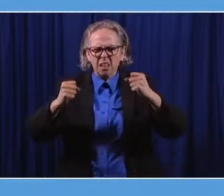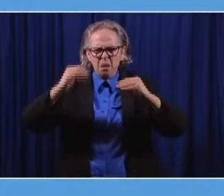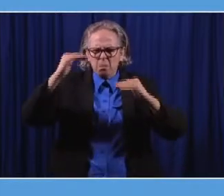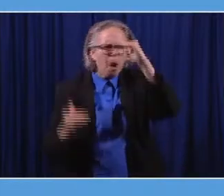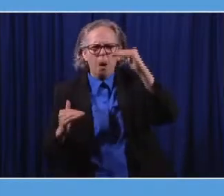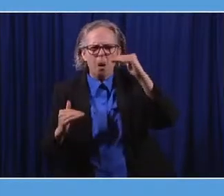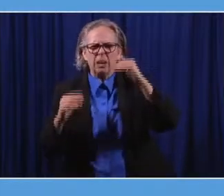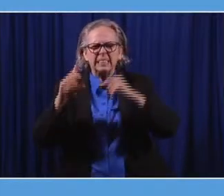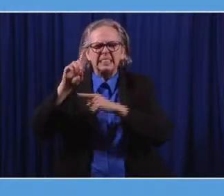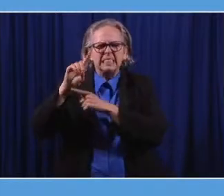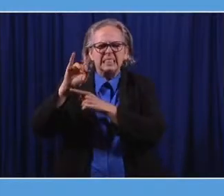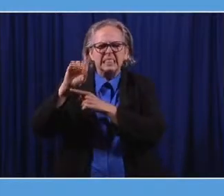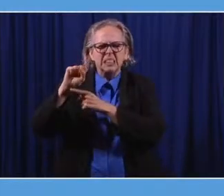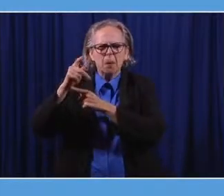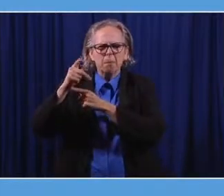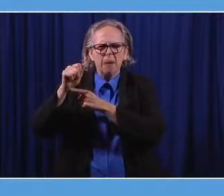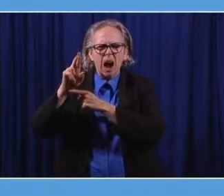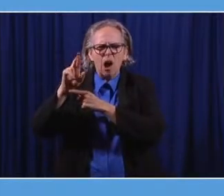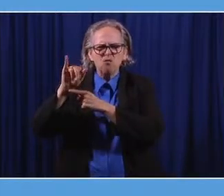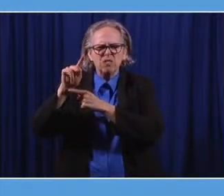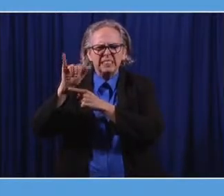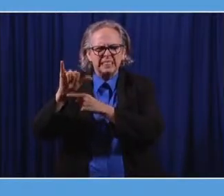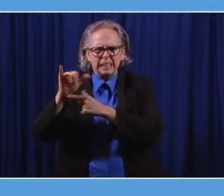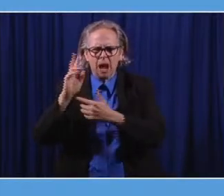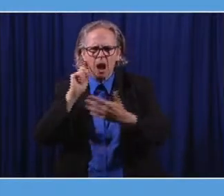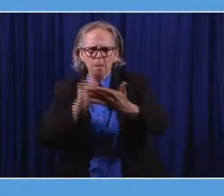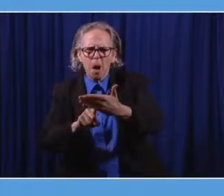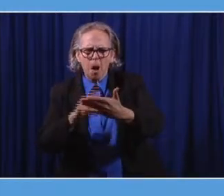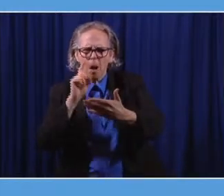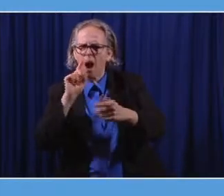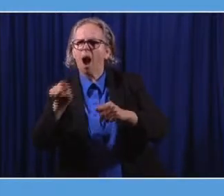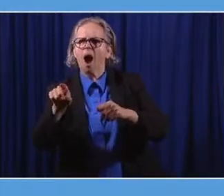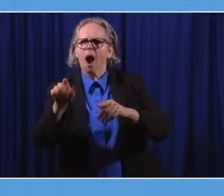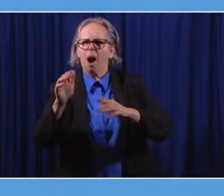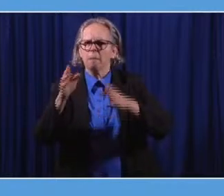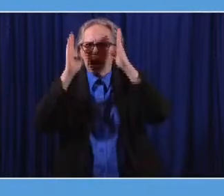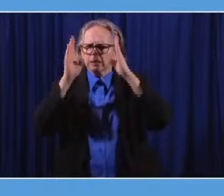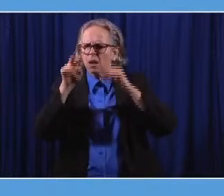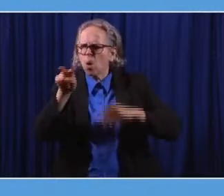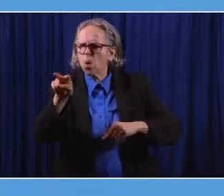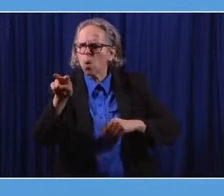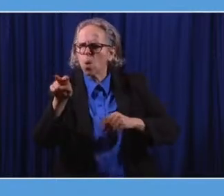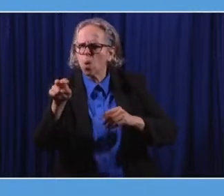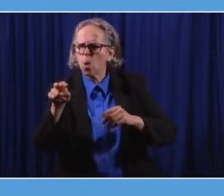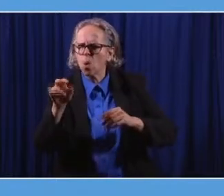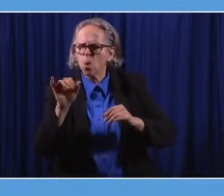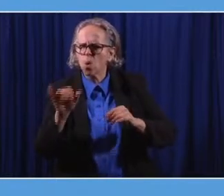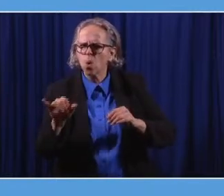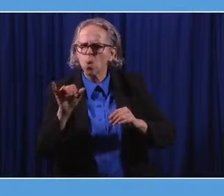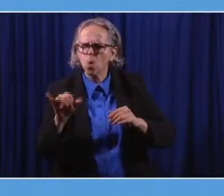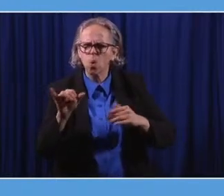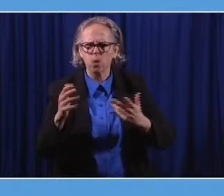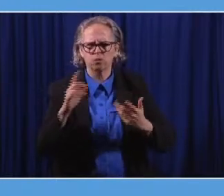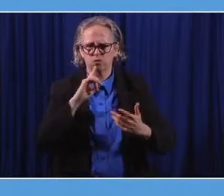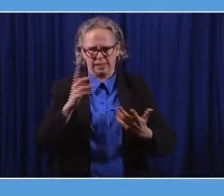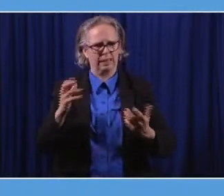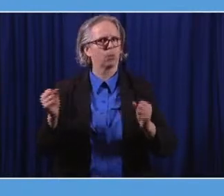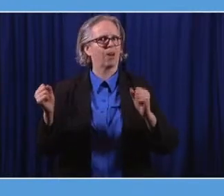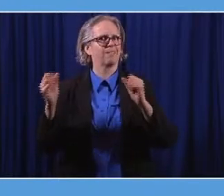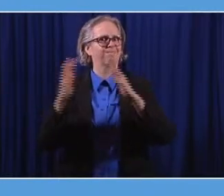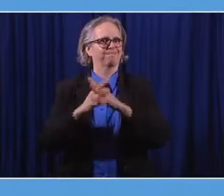into context for policymakers. Again, this data will be available today on the COVID-19 data dashboard